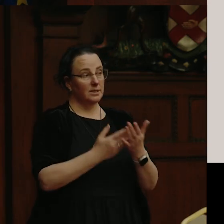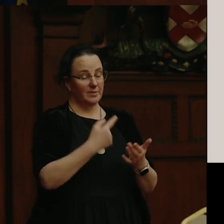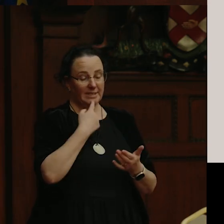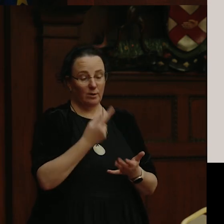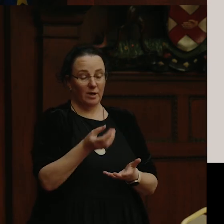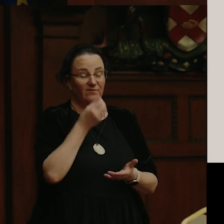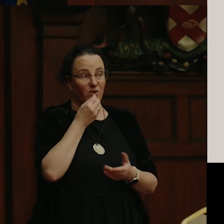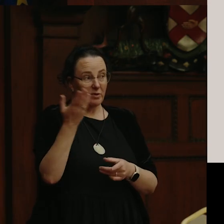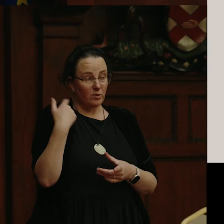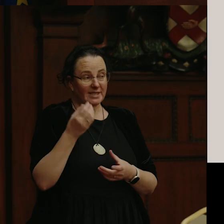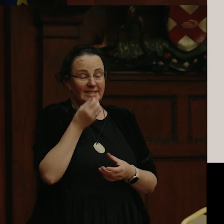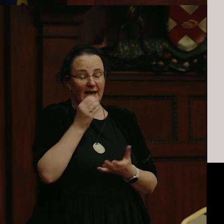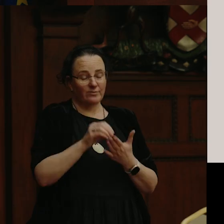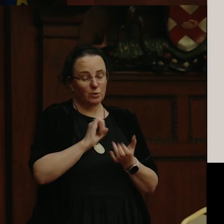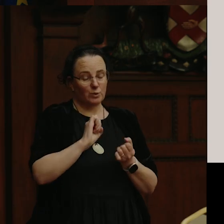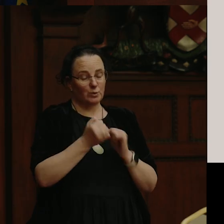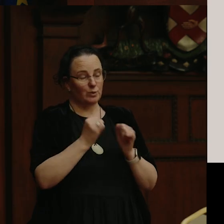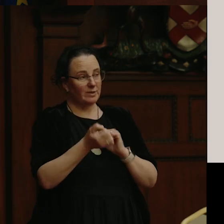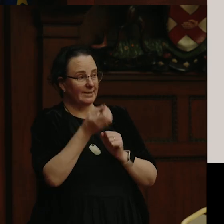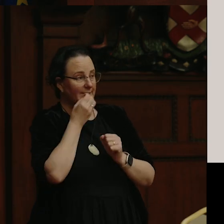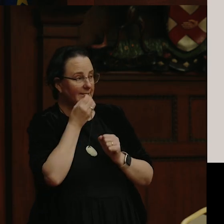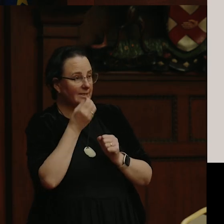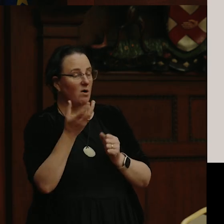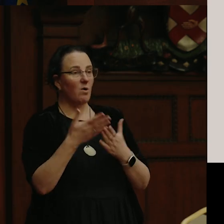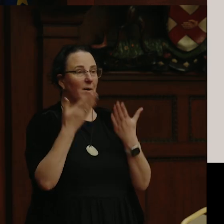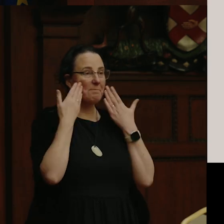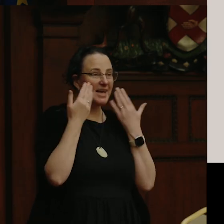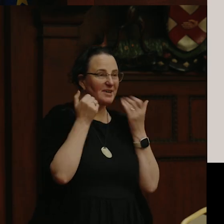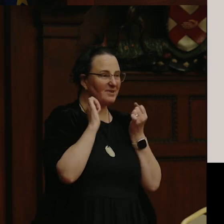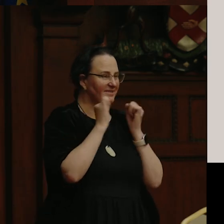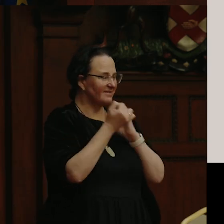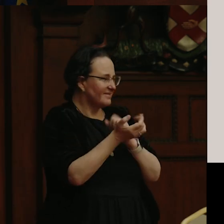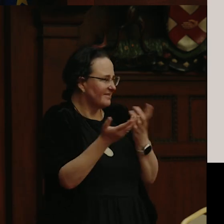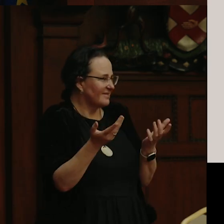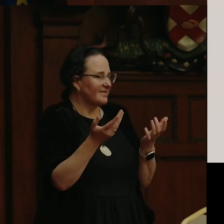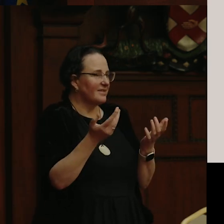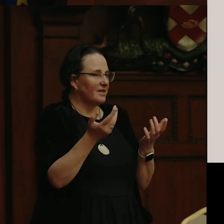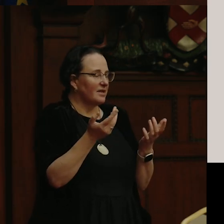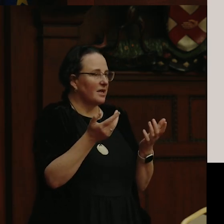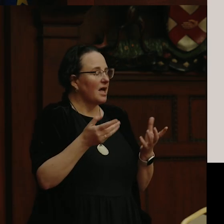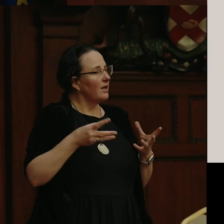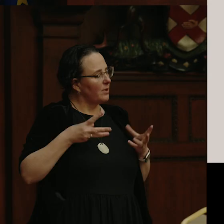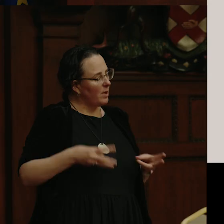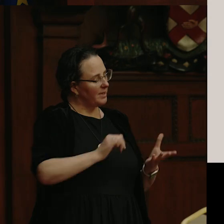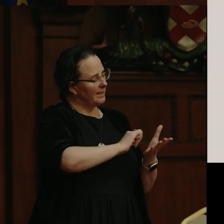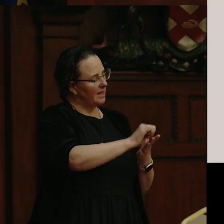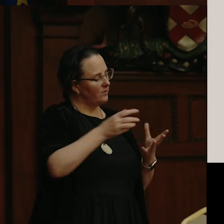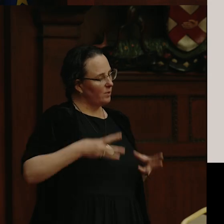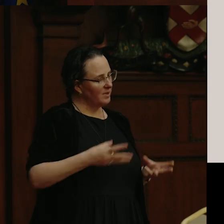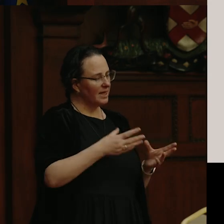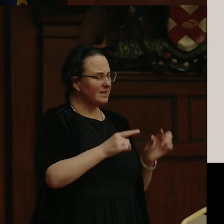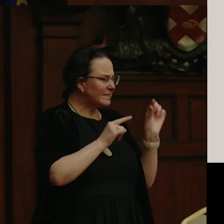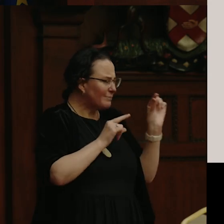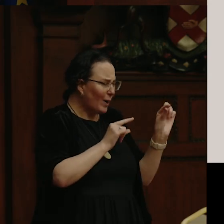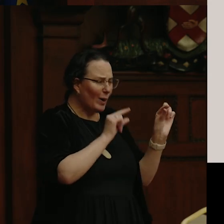and diet and makeup as well, and the women were keen to kind of say, oh, these are kind of